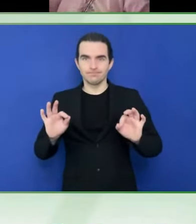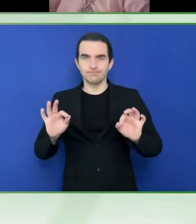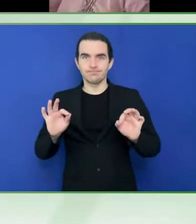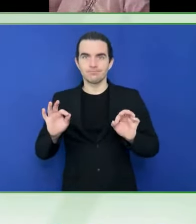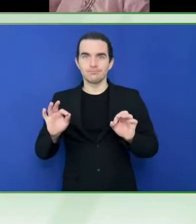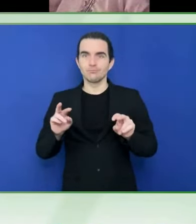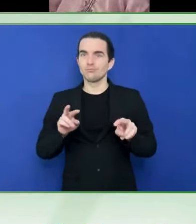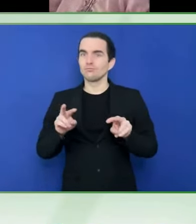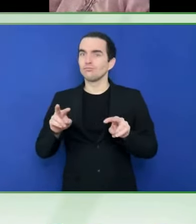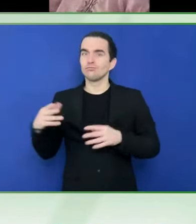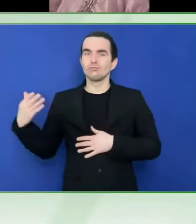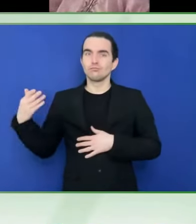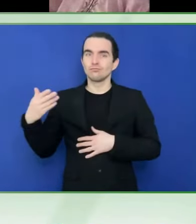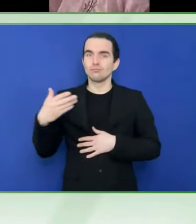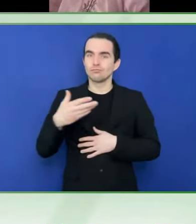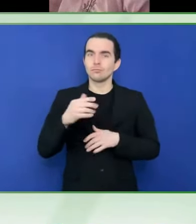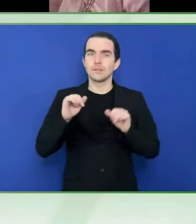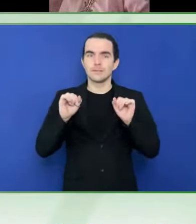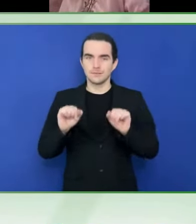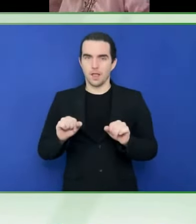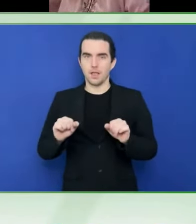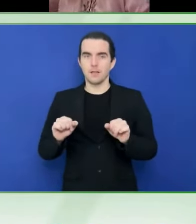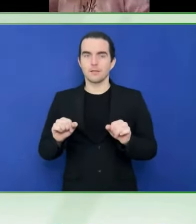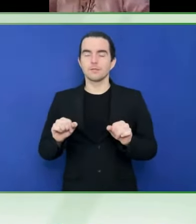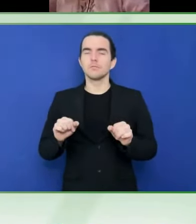Thank you so much.